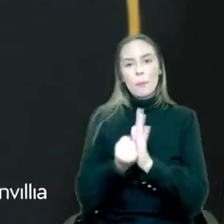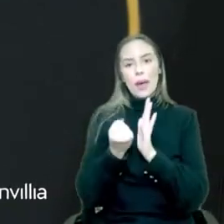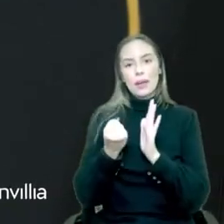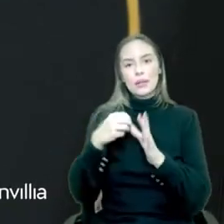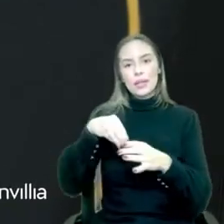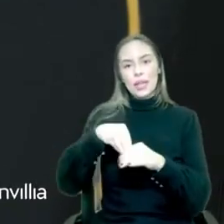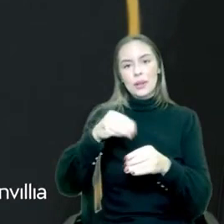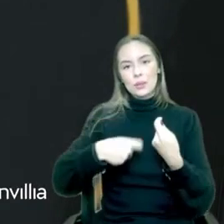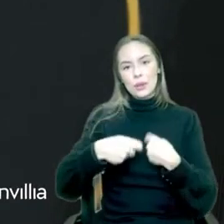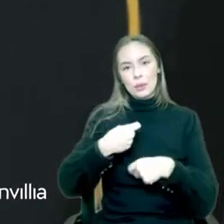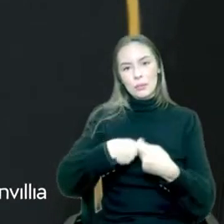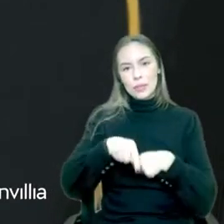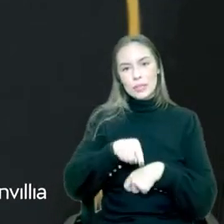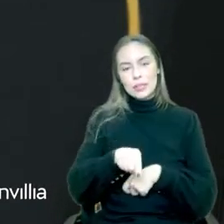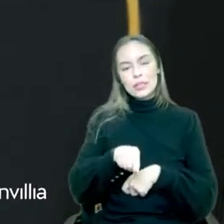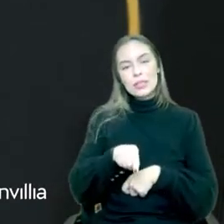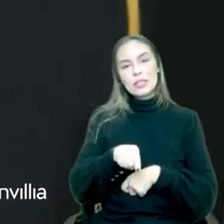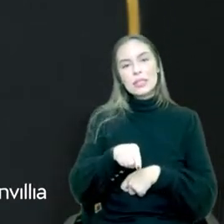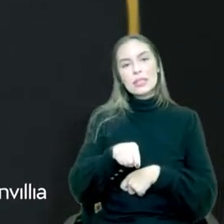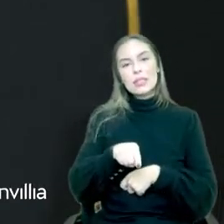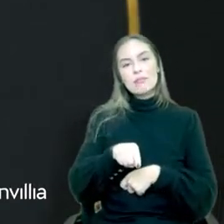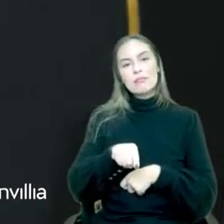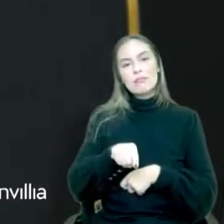need to